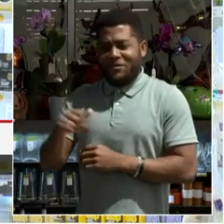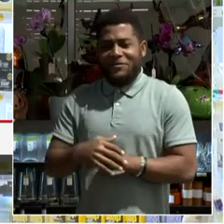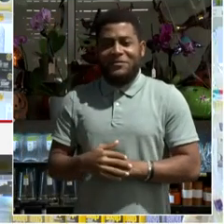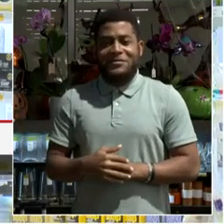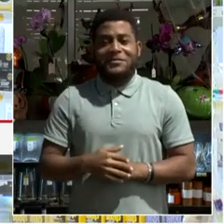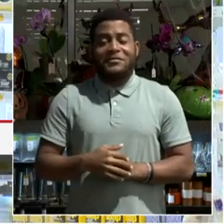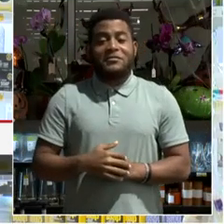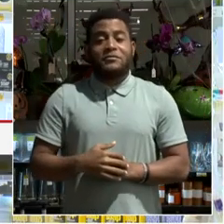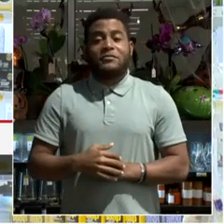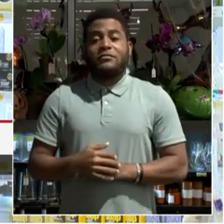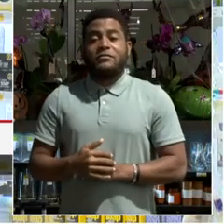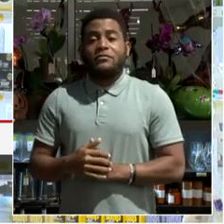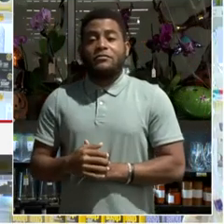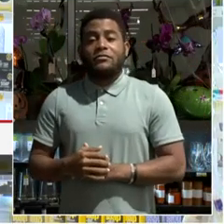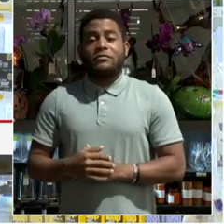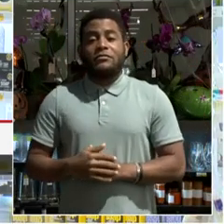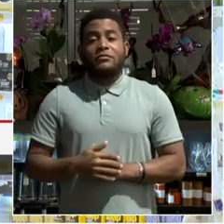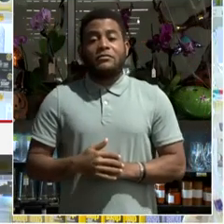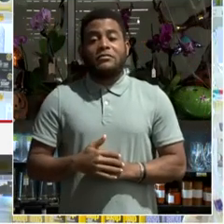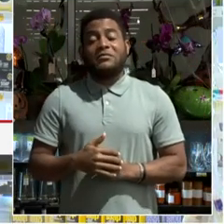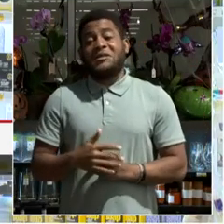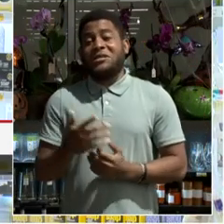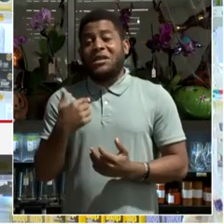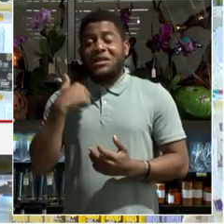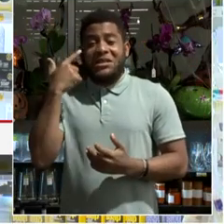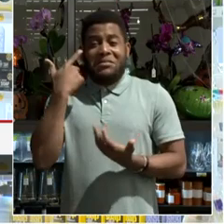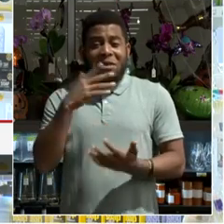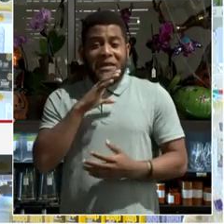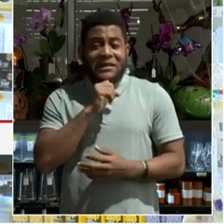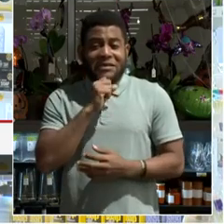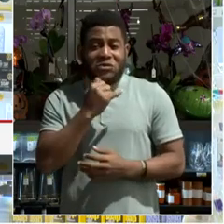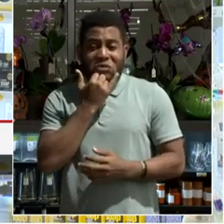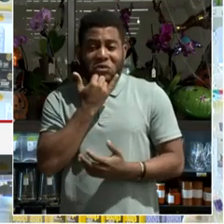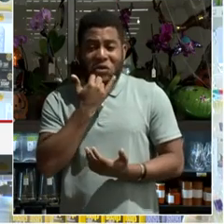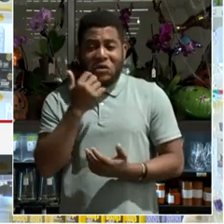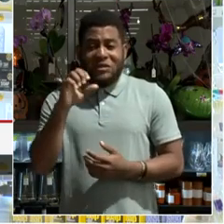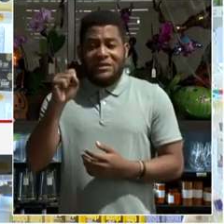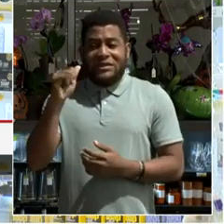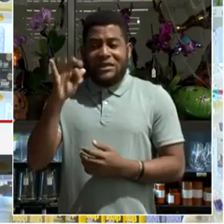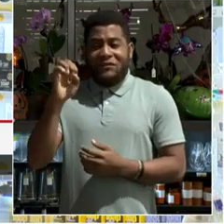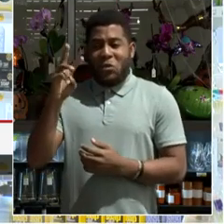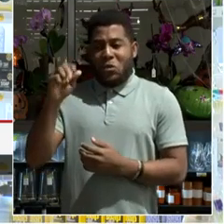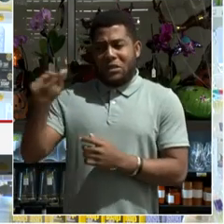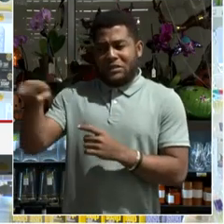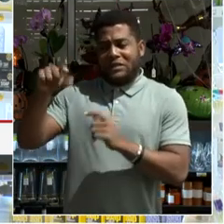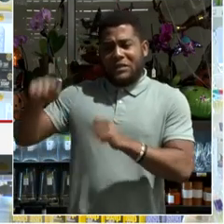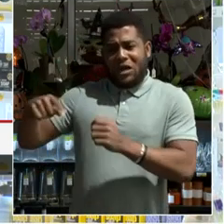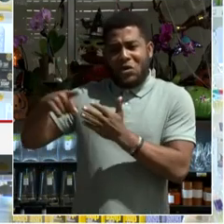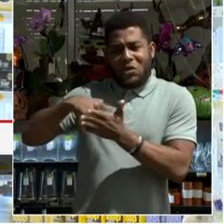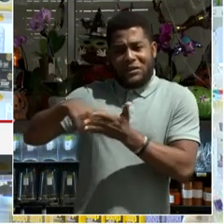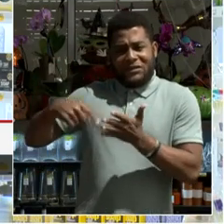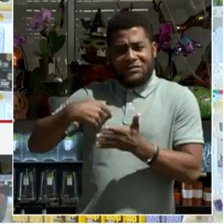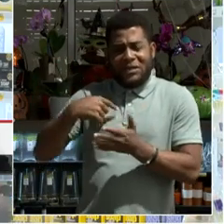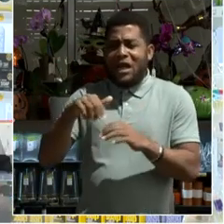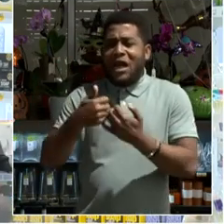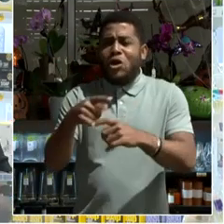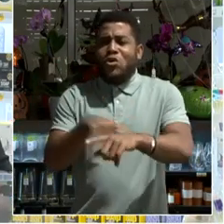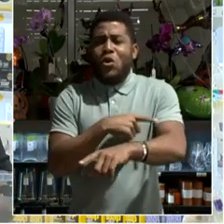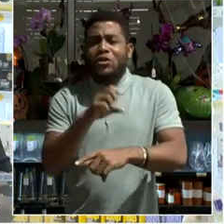I may have gotten that age wrong of Safeway. Somebody will correct me and tell me how long Safeway has been in